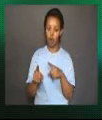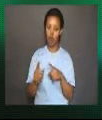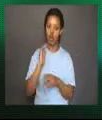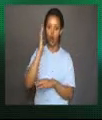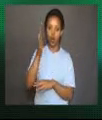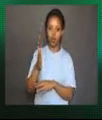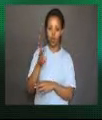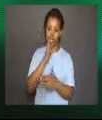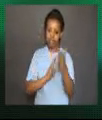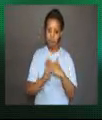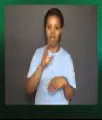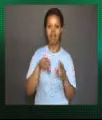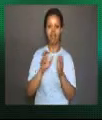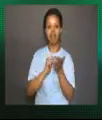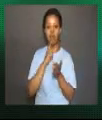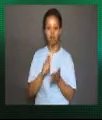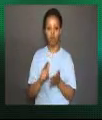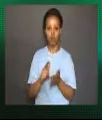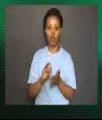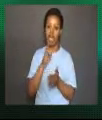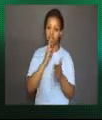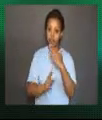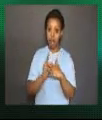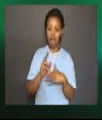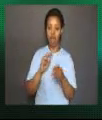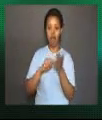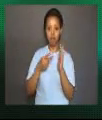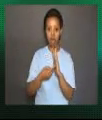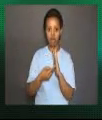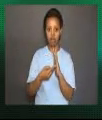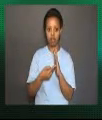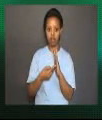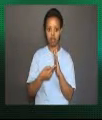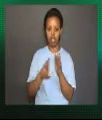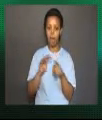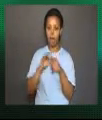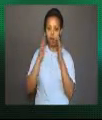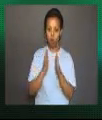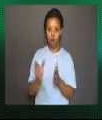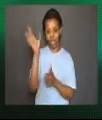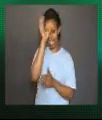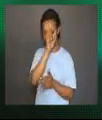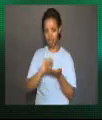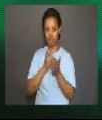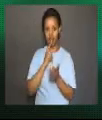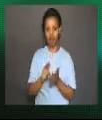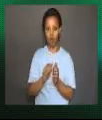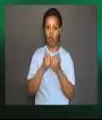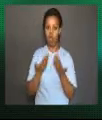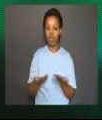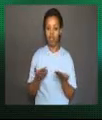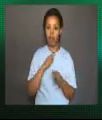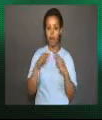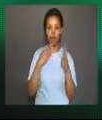made. A prediction is an educated guess as to how the